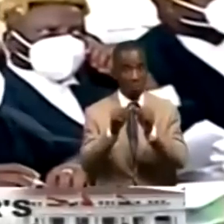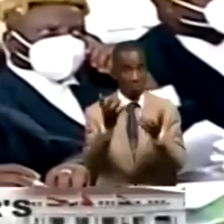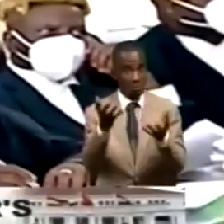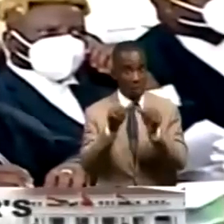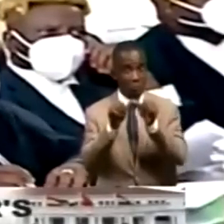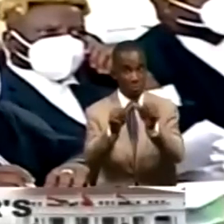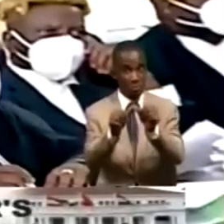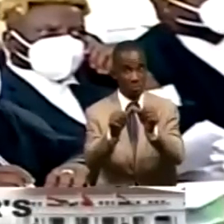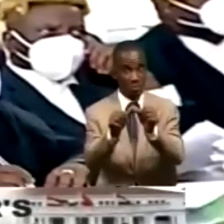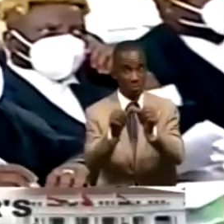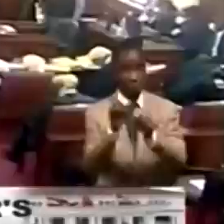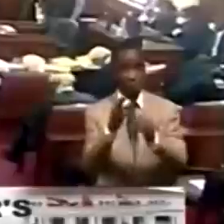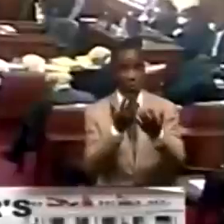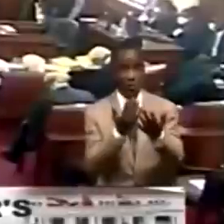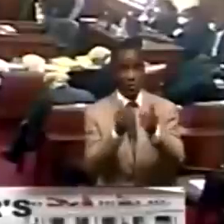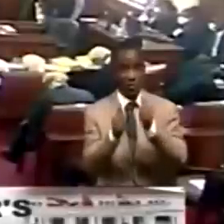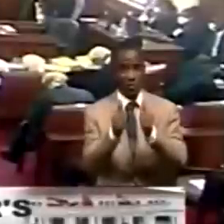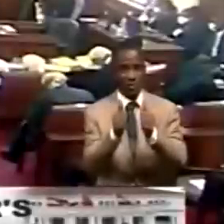Yes.